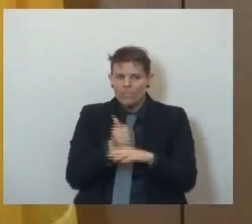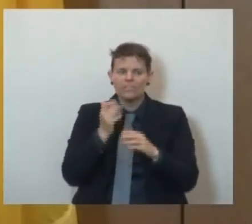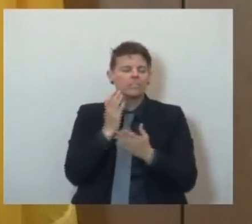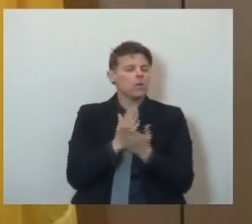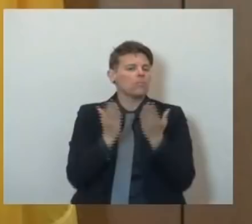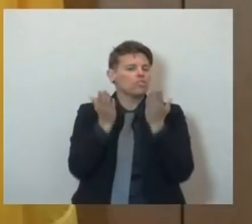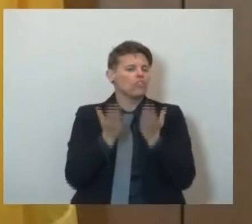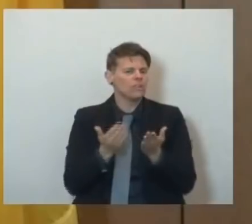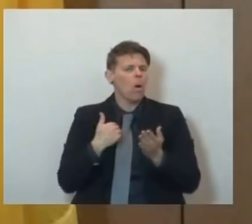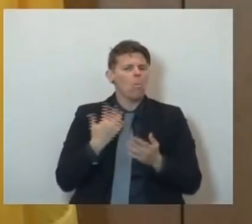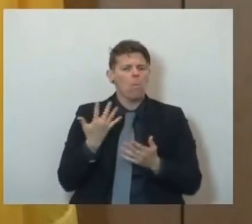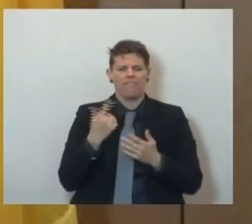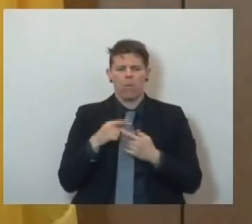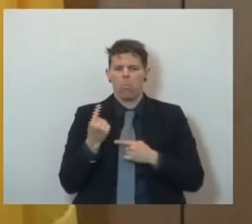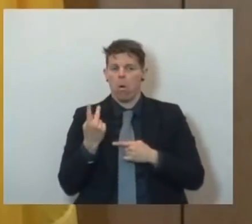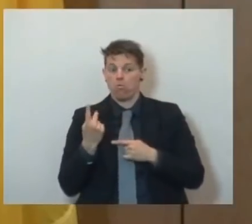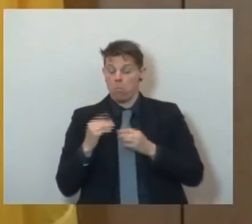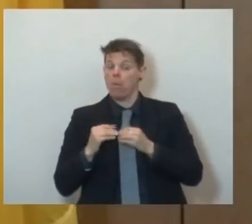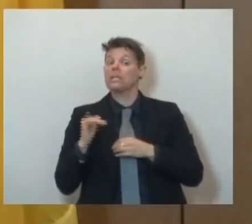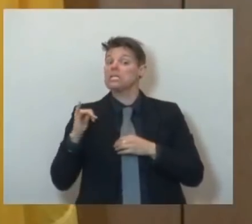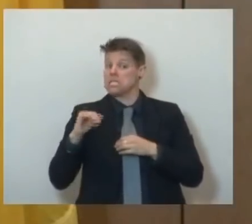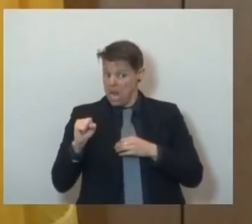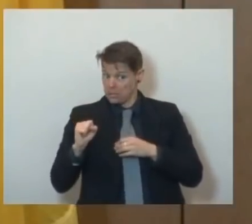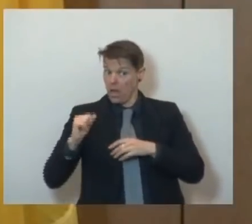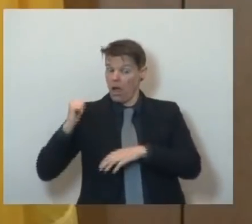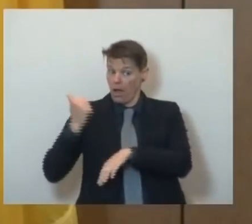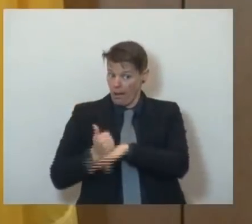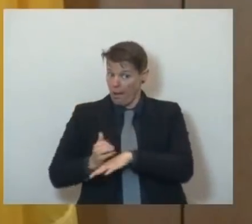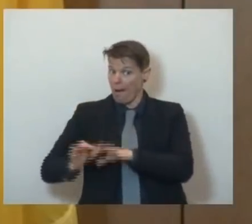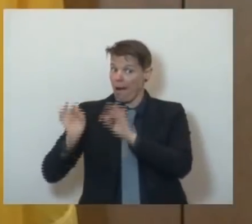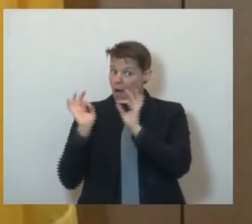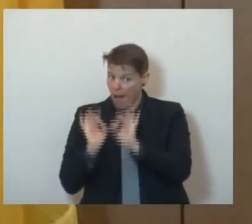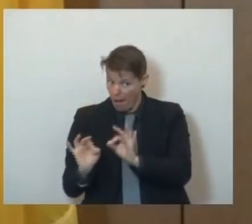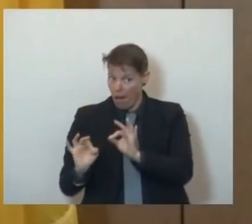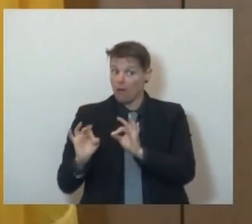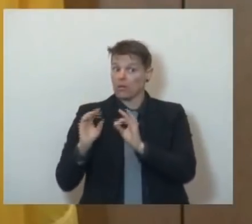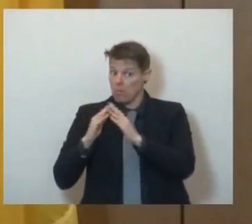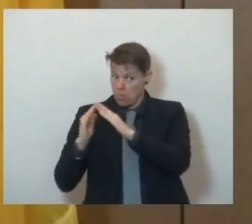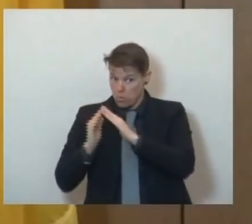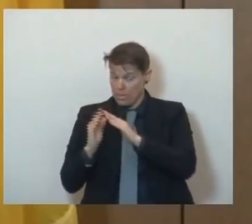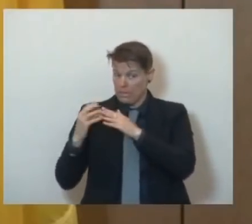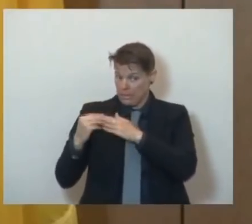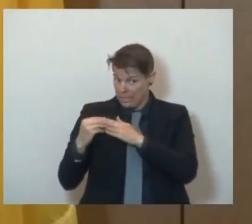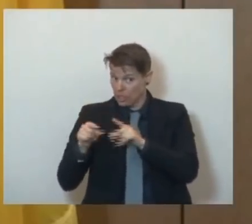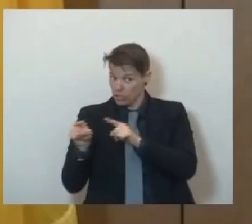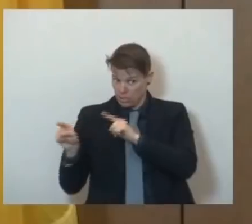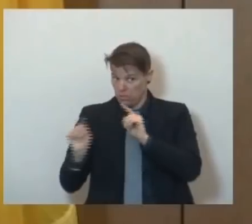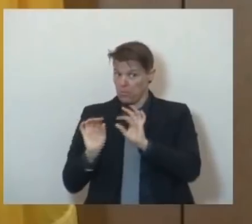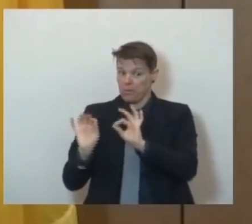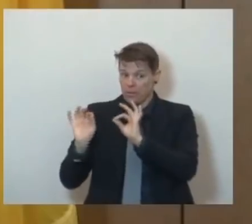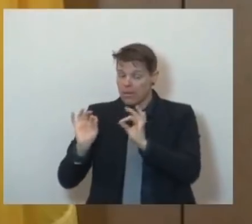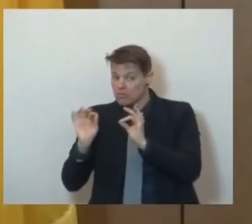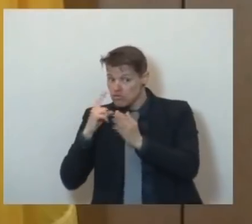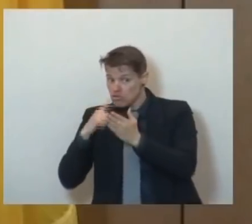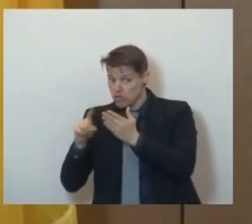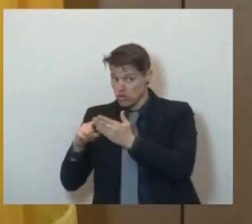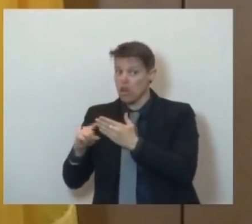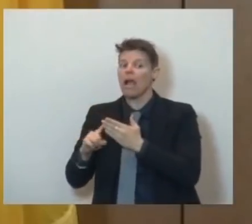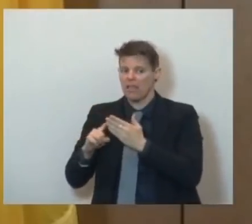more details from other community leaders who are trying to get their arms around this, and I want to make sure that